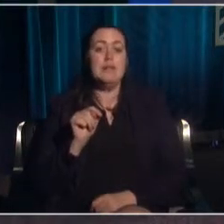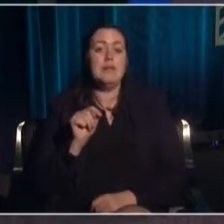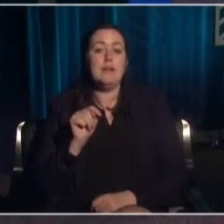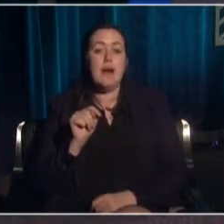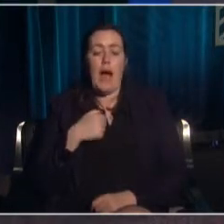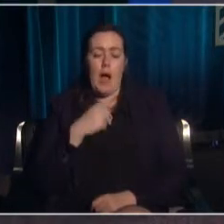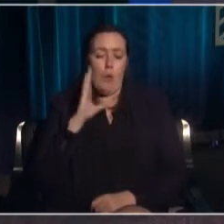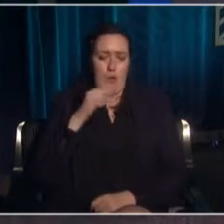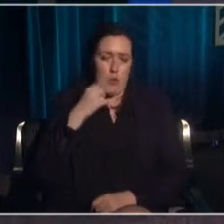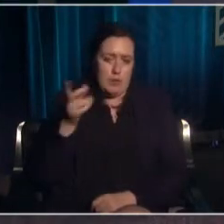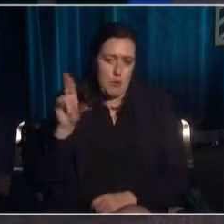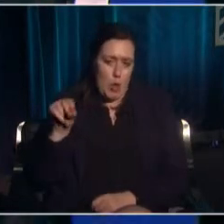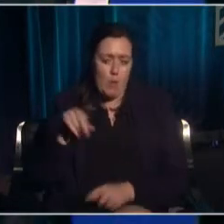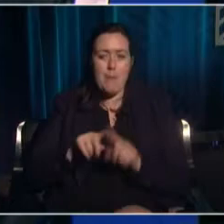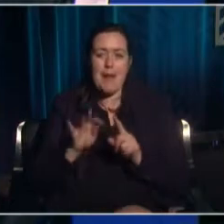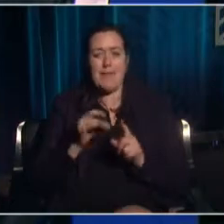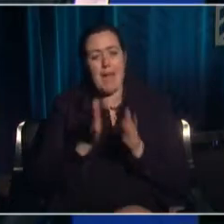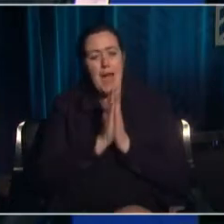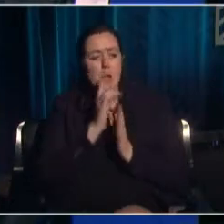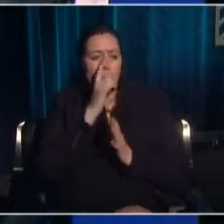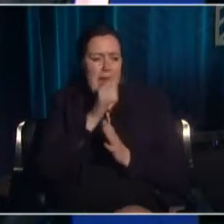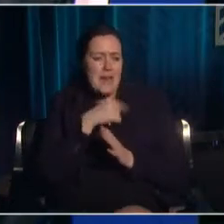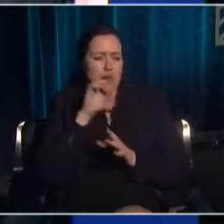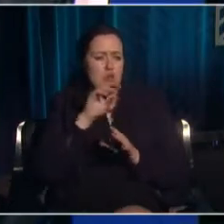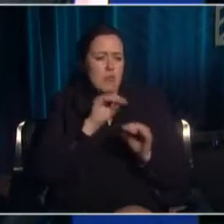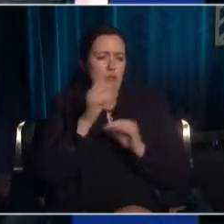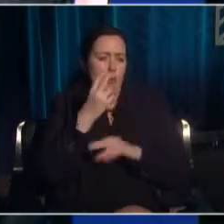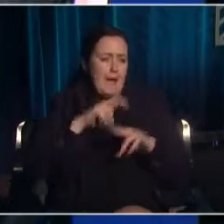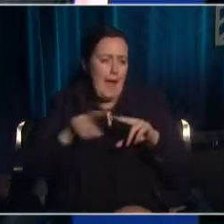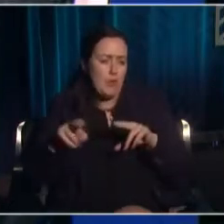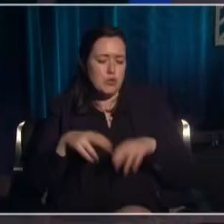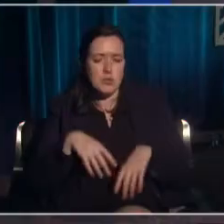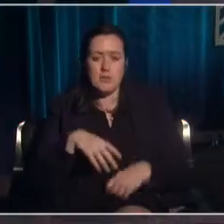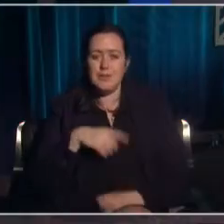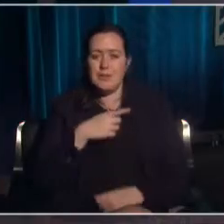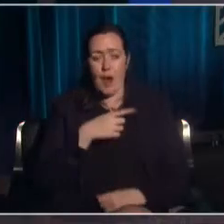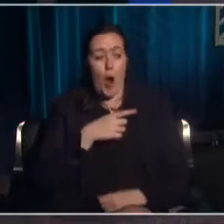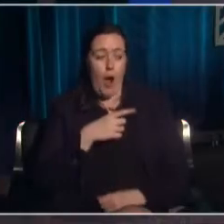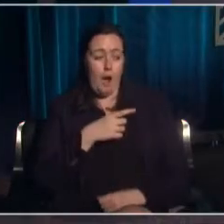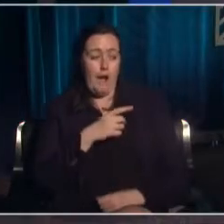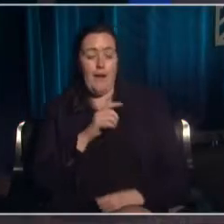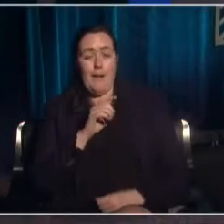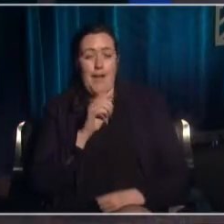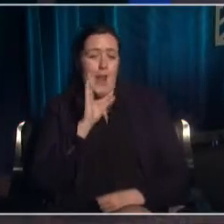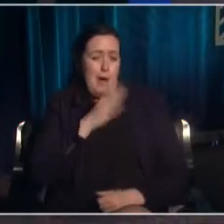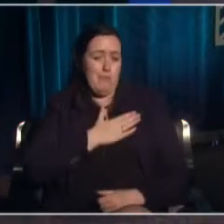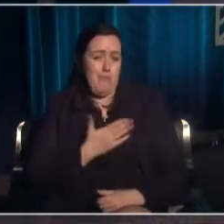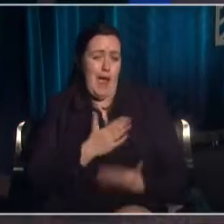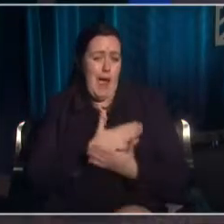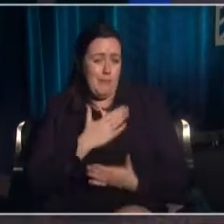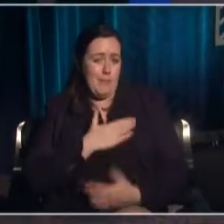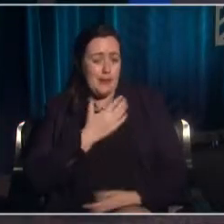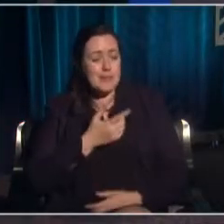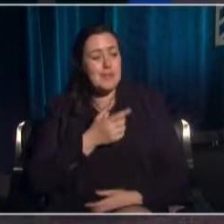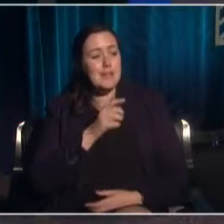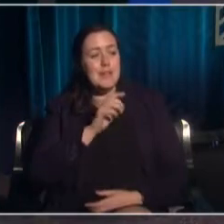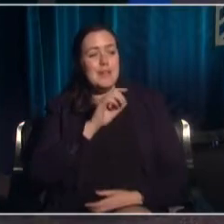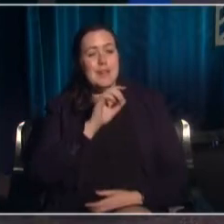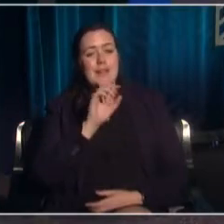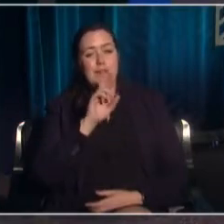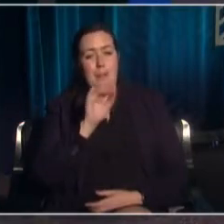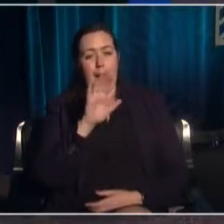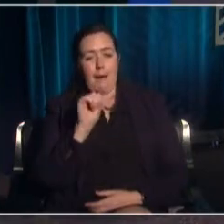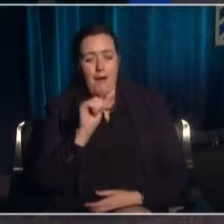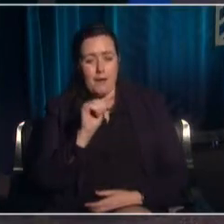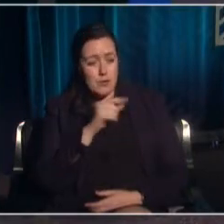one thing, you'll do it. Now, do you do what I do and say, I just got to move this one thing and it's all the contents of my house? Or do you truly just give